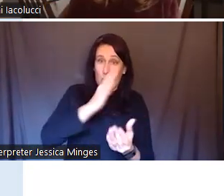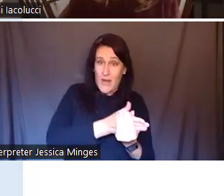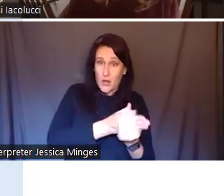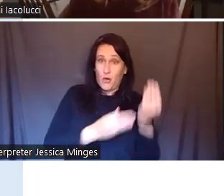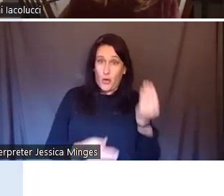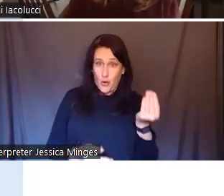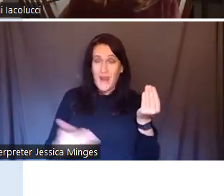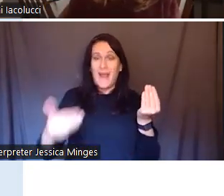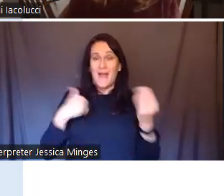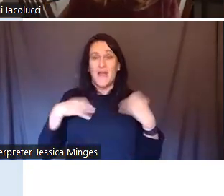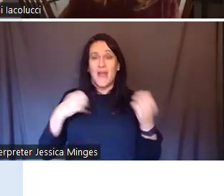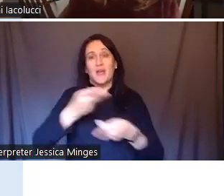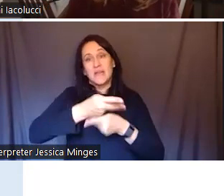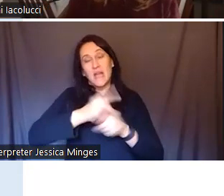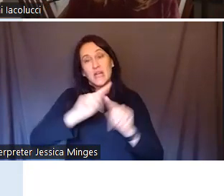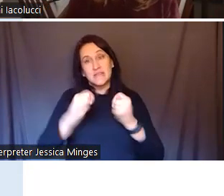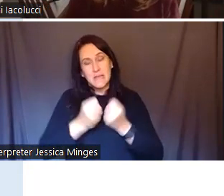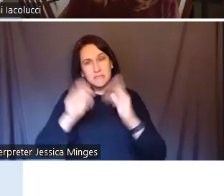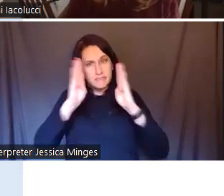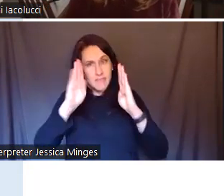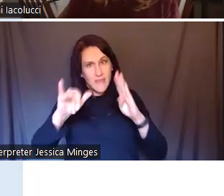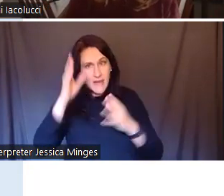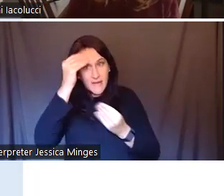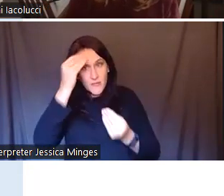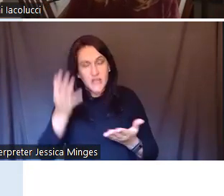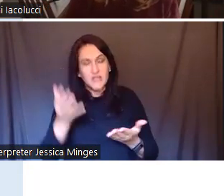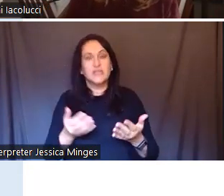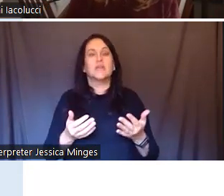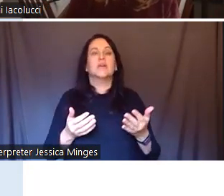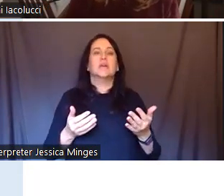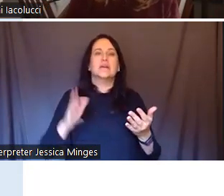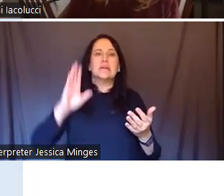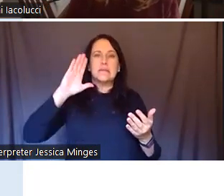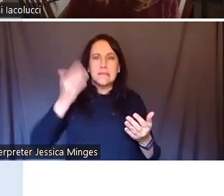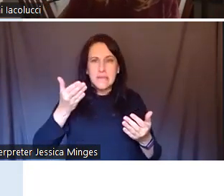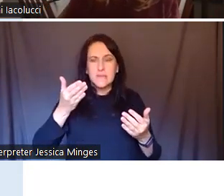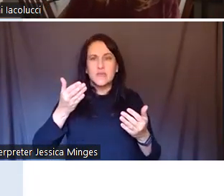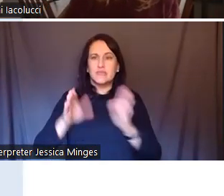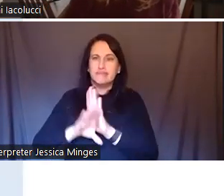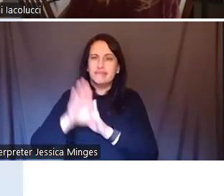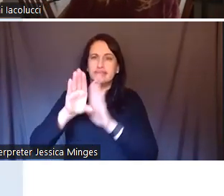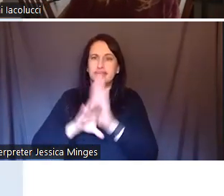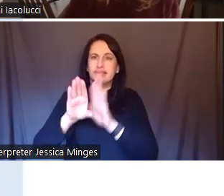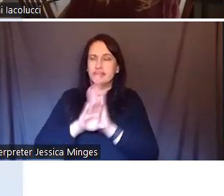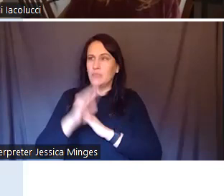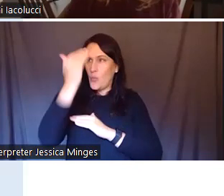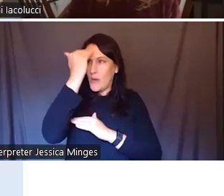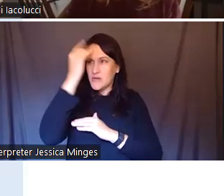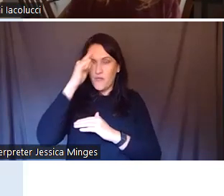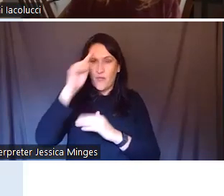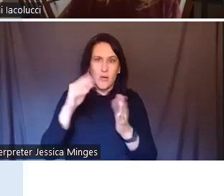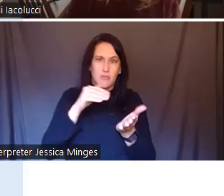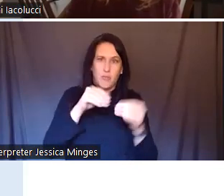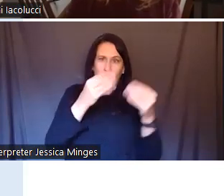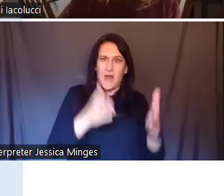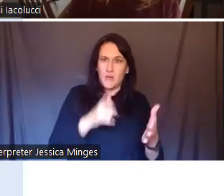healthcare team pay attention to that information really builds awareness among providers who make up the